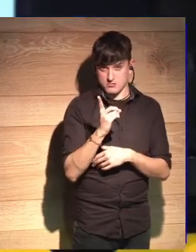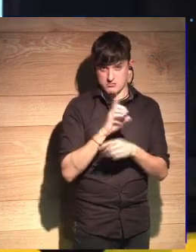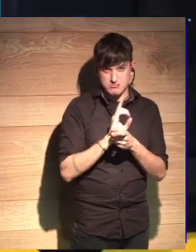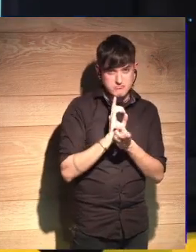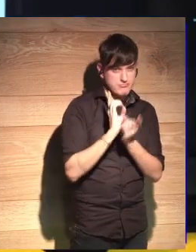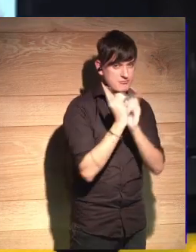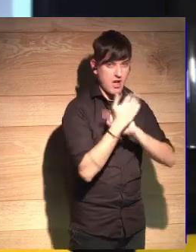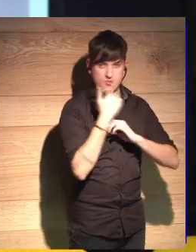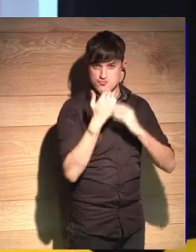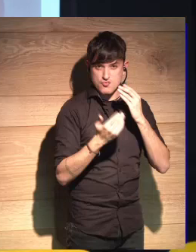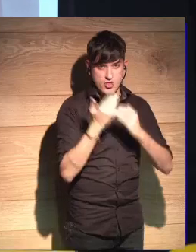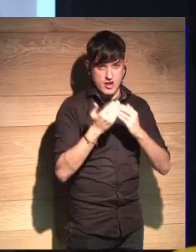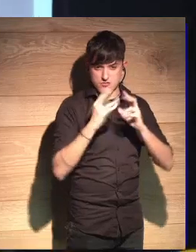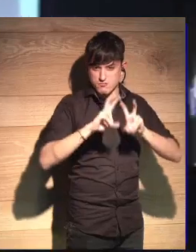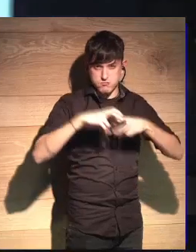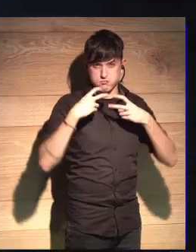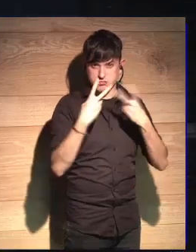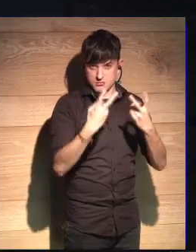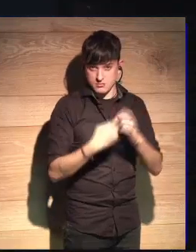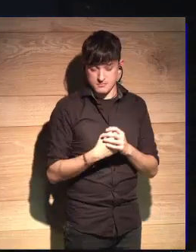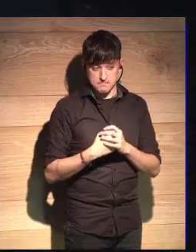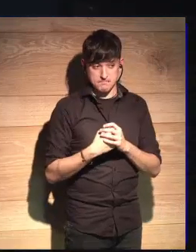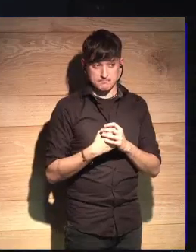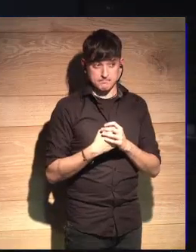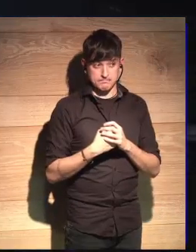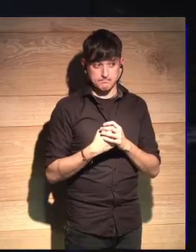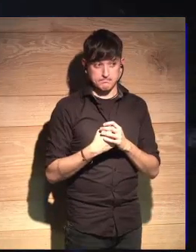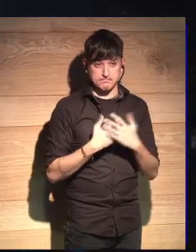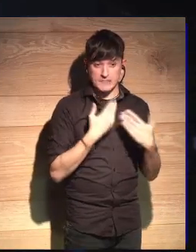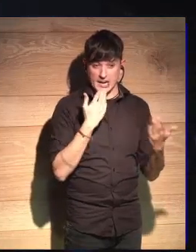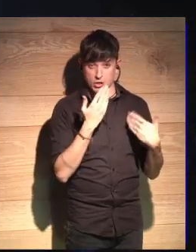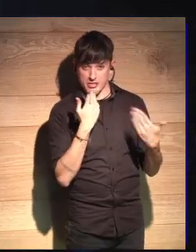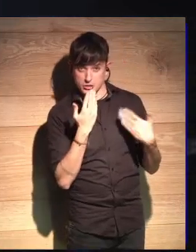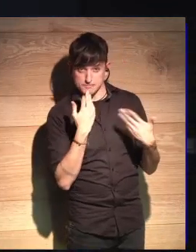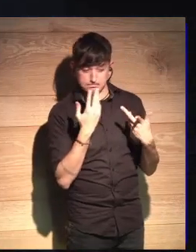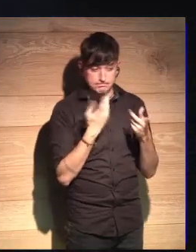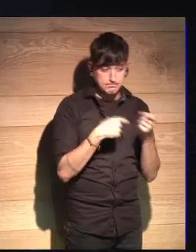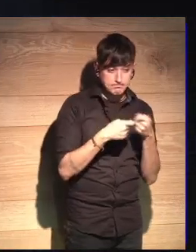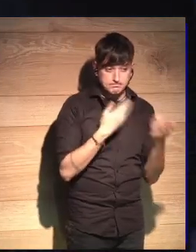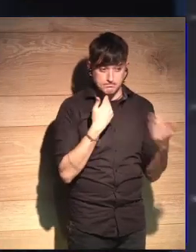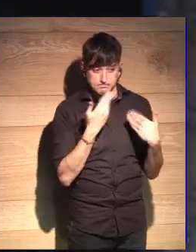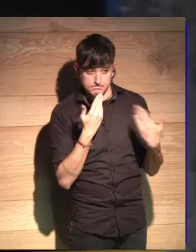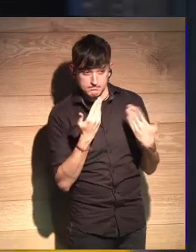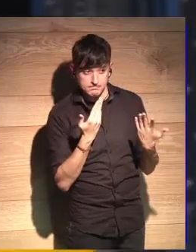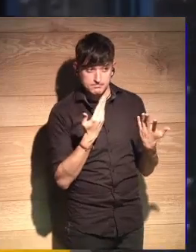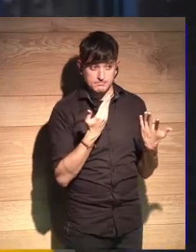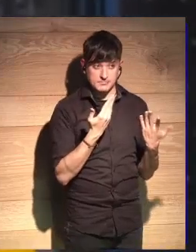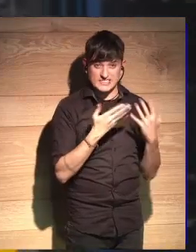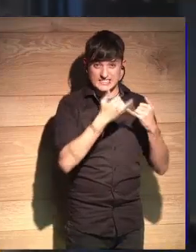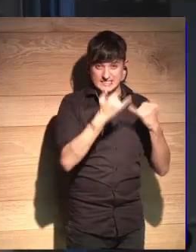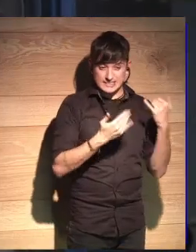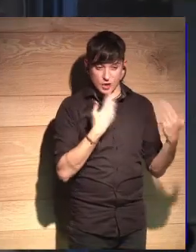Japan's negotiating that crisis illustrates many of Marie's dozen outcome